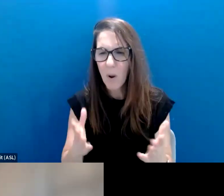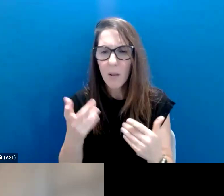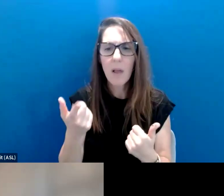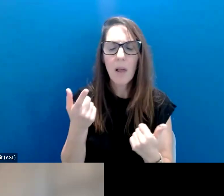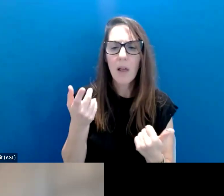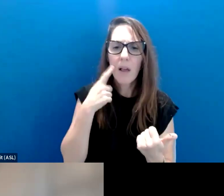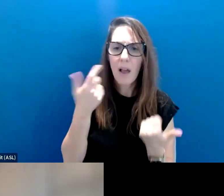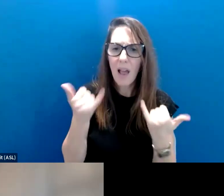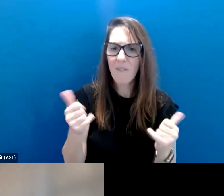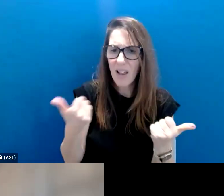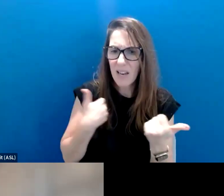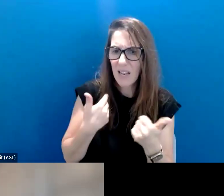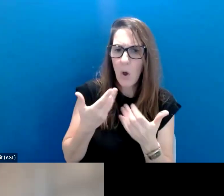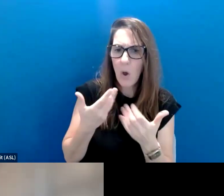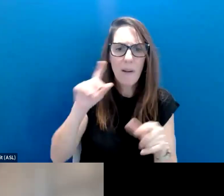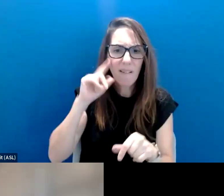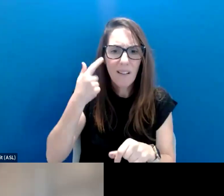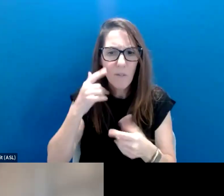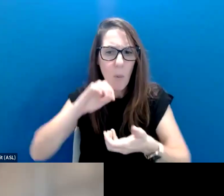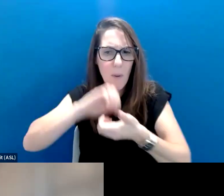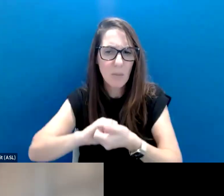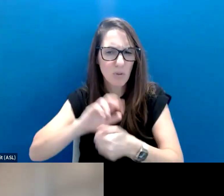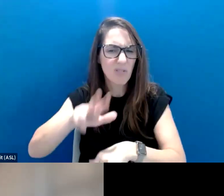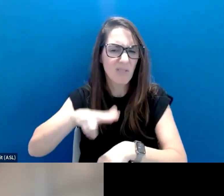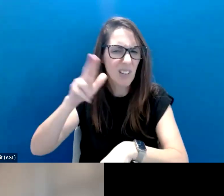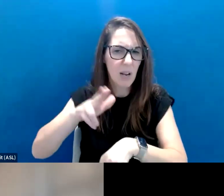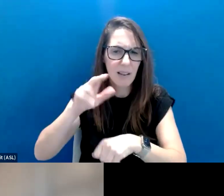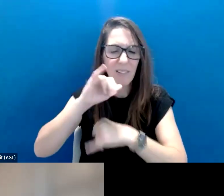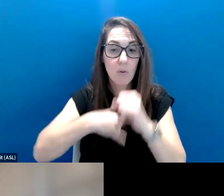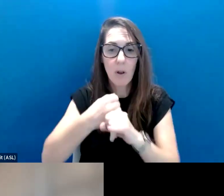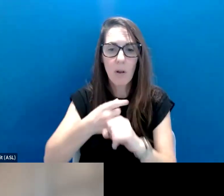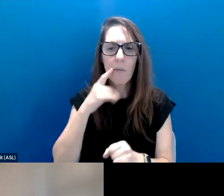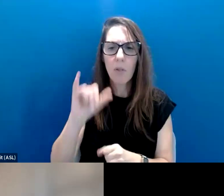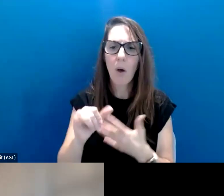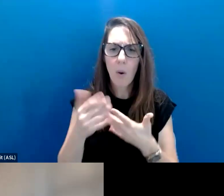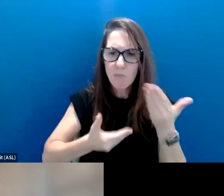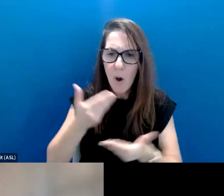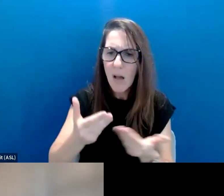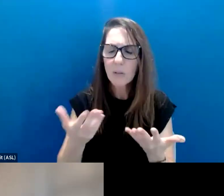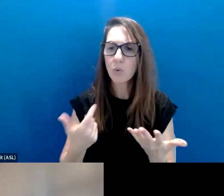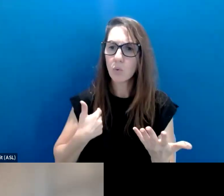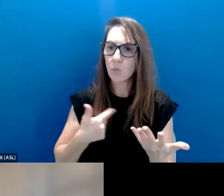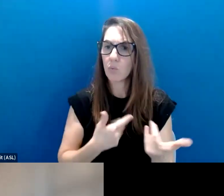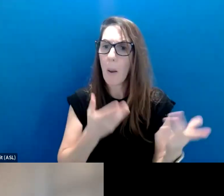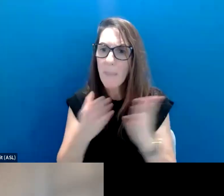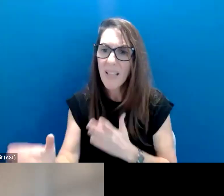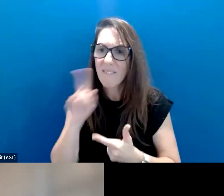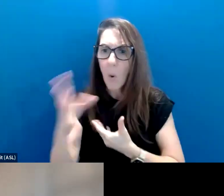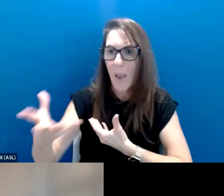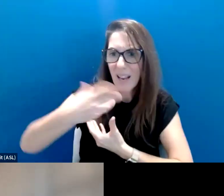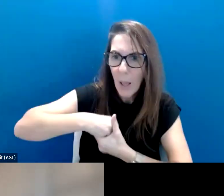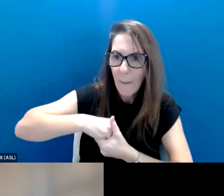Partnership where the process a priori says we're going to include the